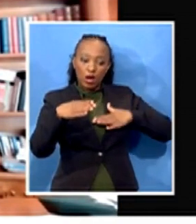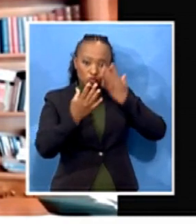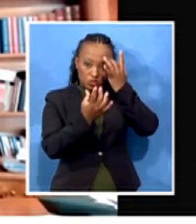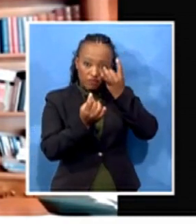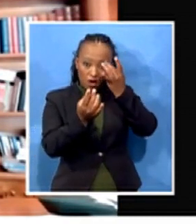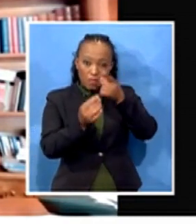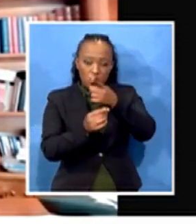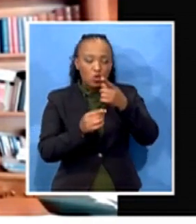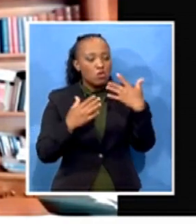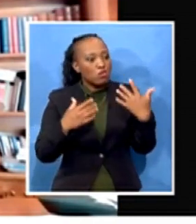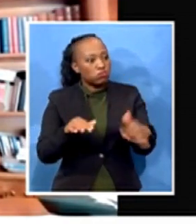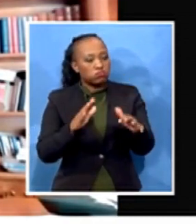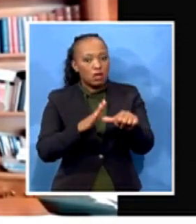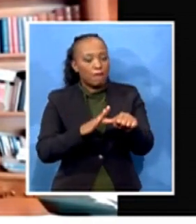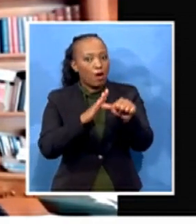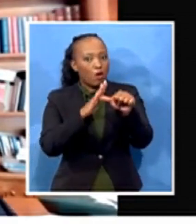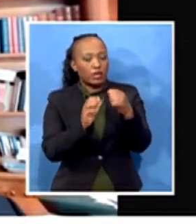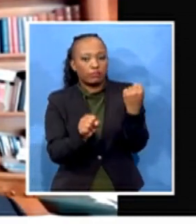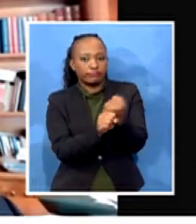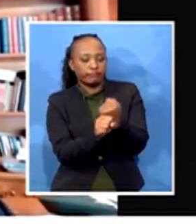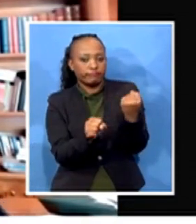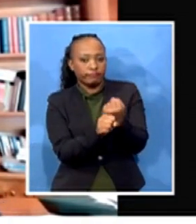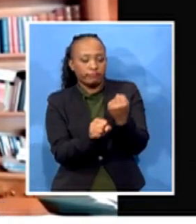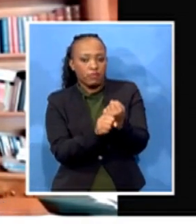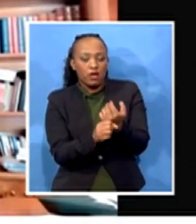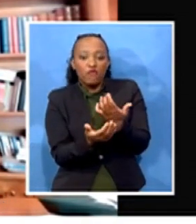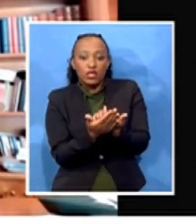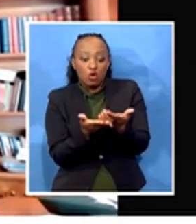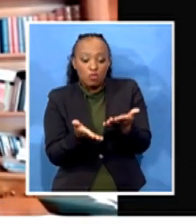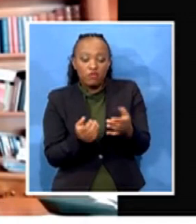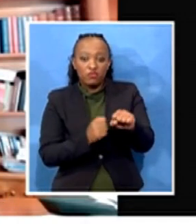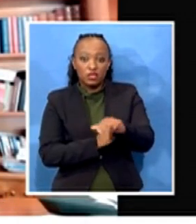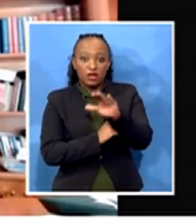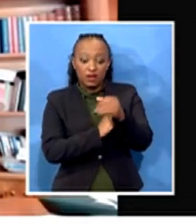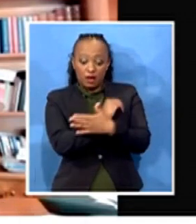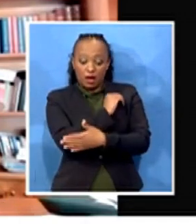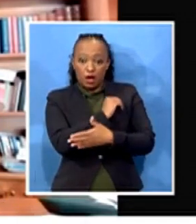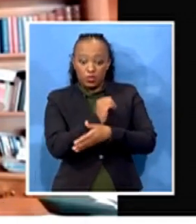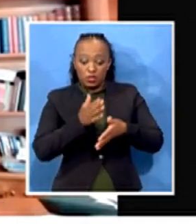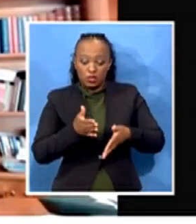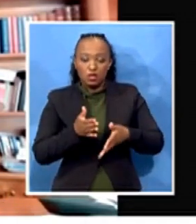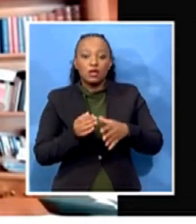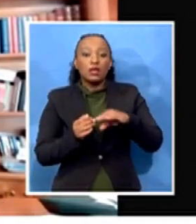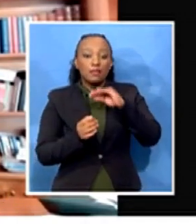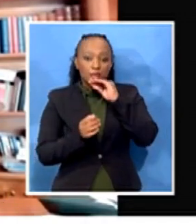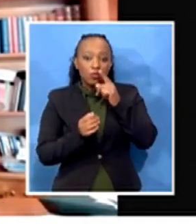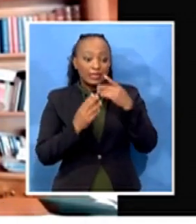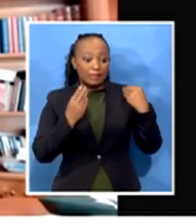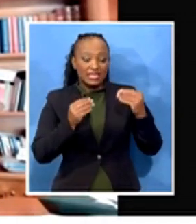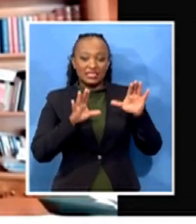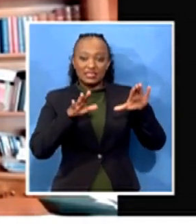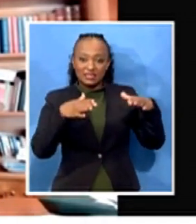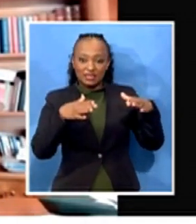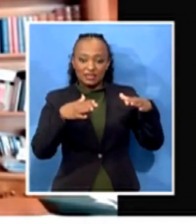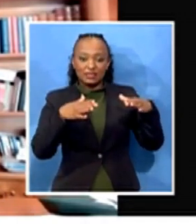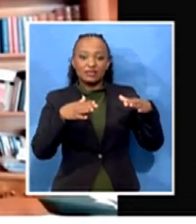the economy of our country. And this makes your industry all the more necessary, that there is transformation